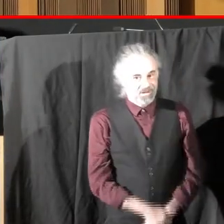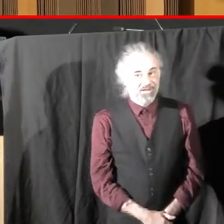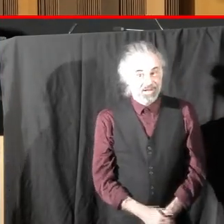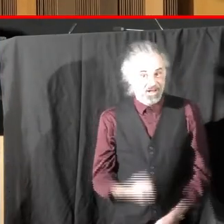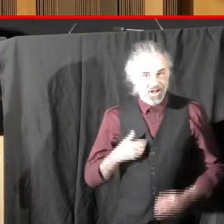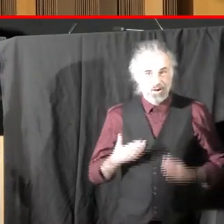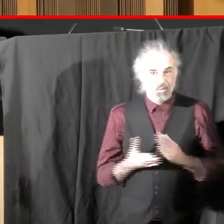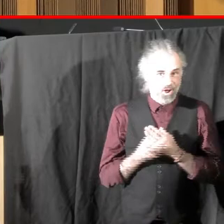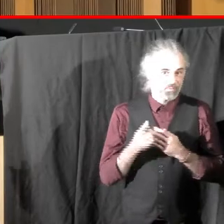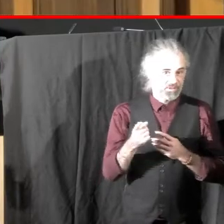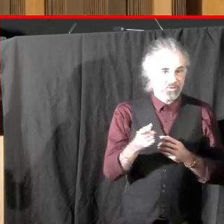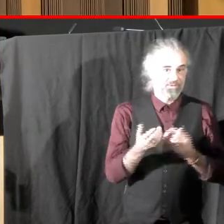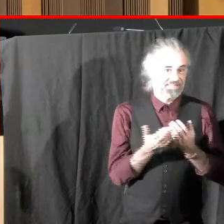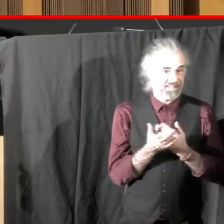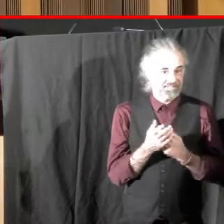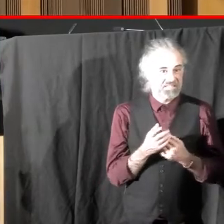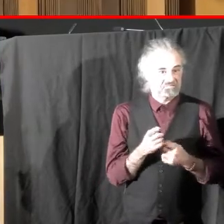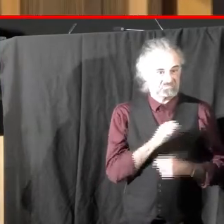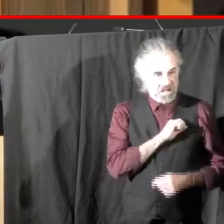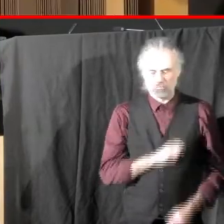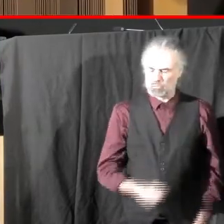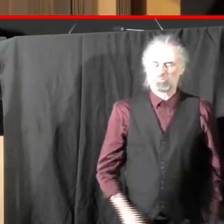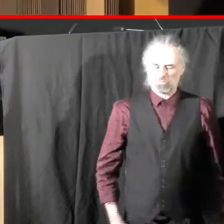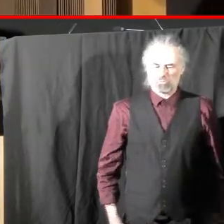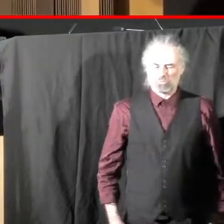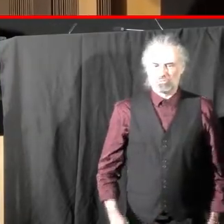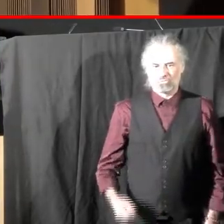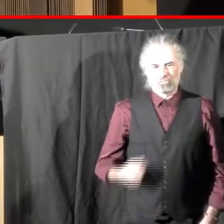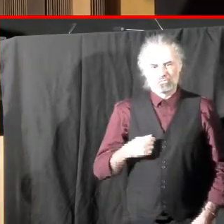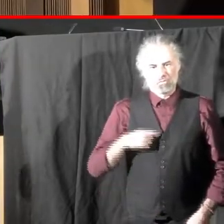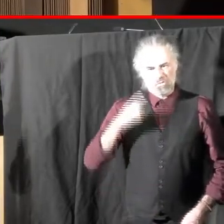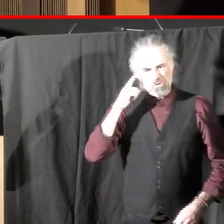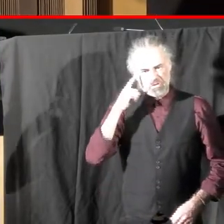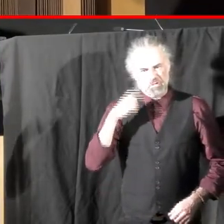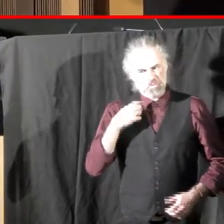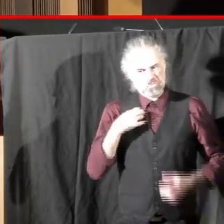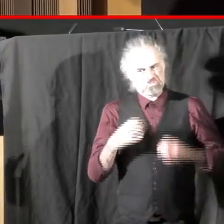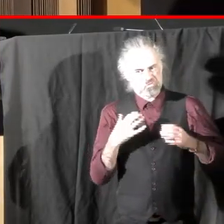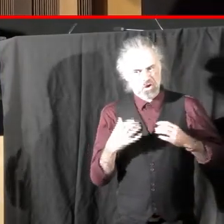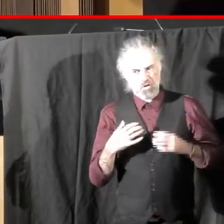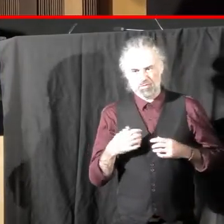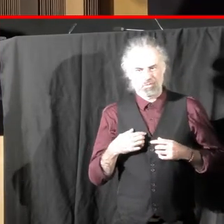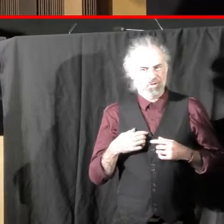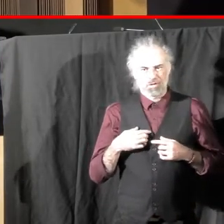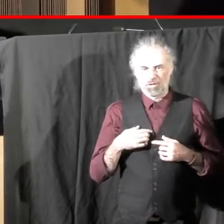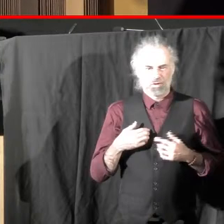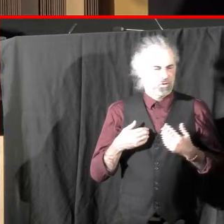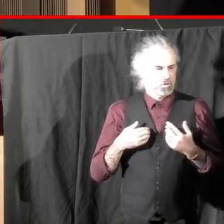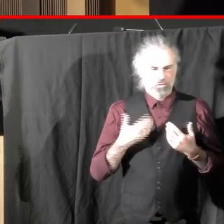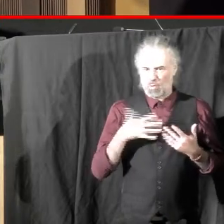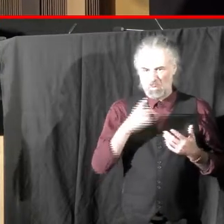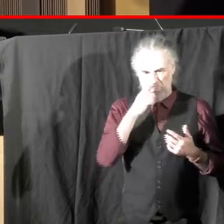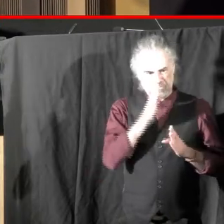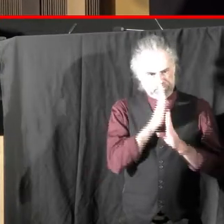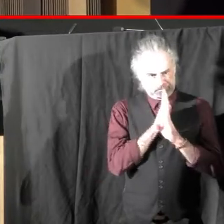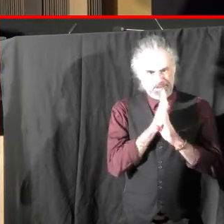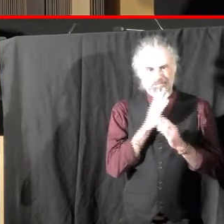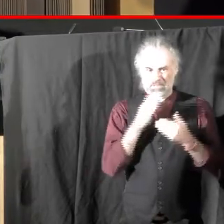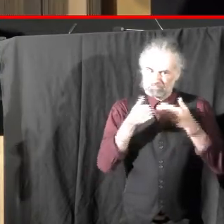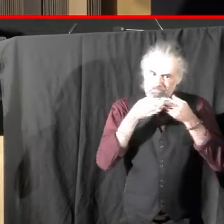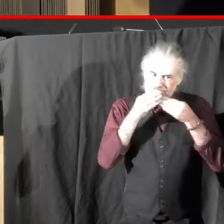with your safety staff? I guess so, but we'll want to keep this under wraps. We don't want this getting out to the media. We don't want another